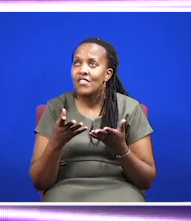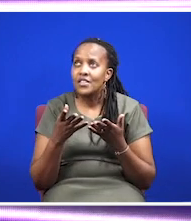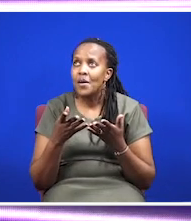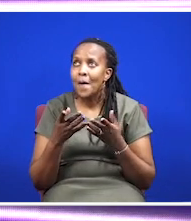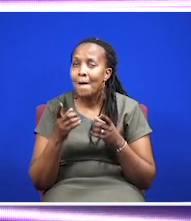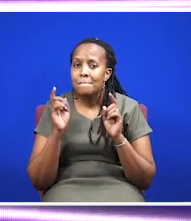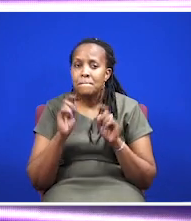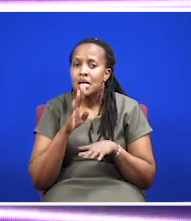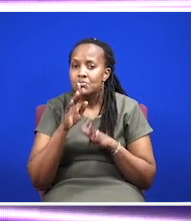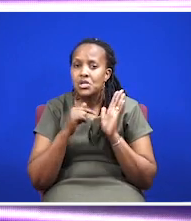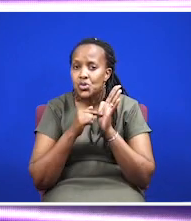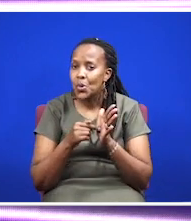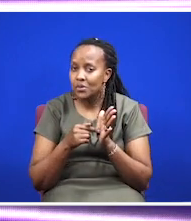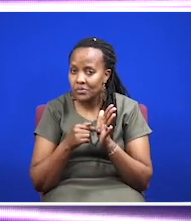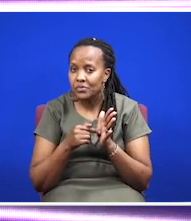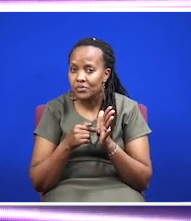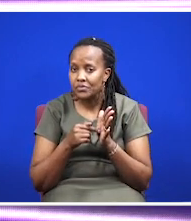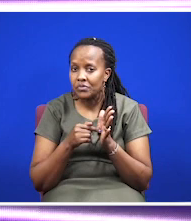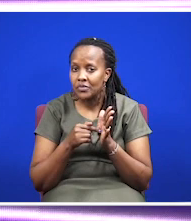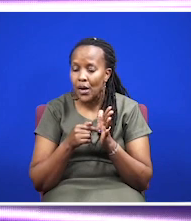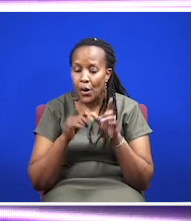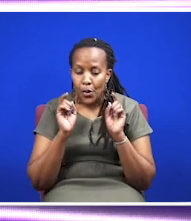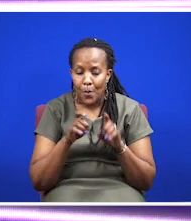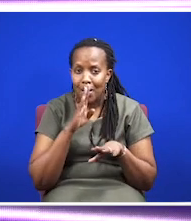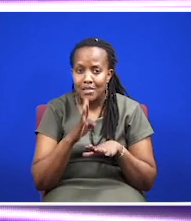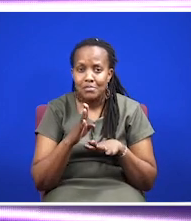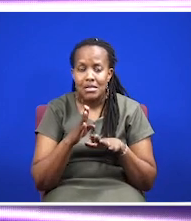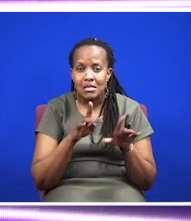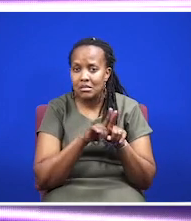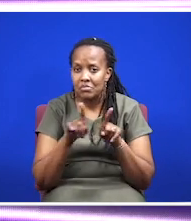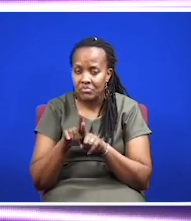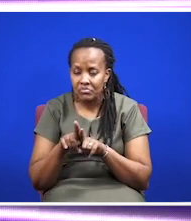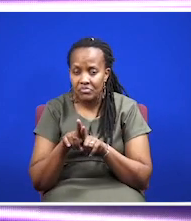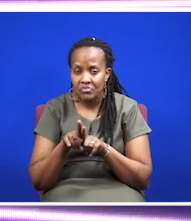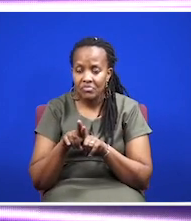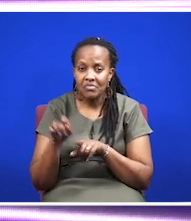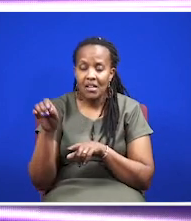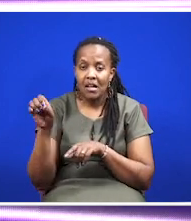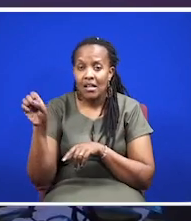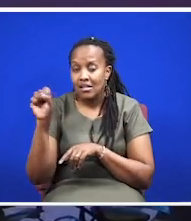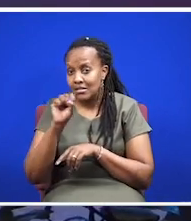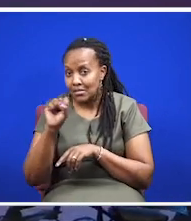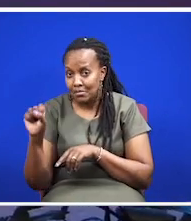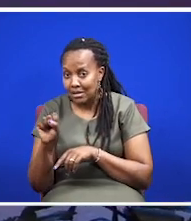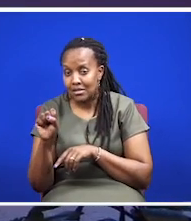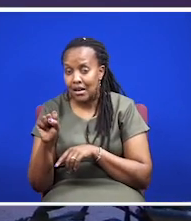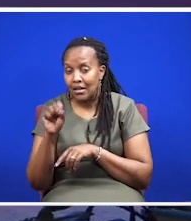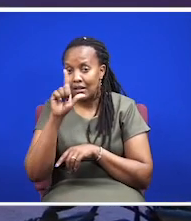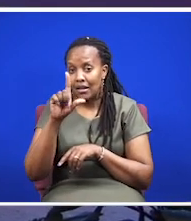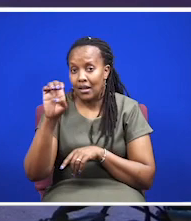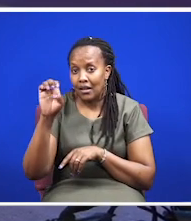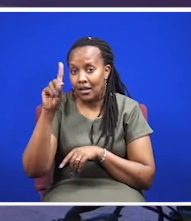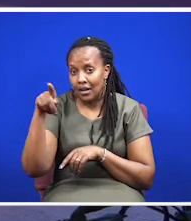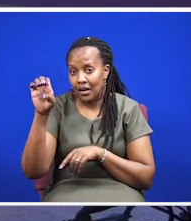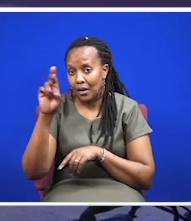to thanksgiving, we need to be like the Samaritan leper that Jesus healed, and there were 10 of them. The people